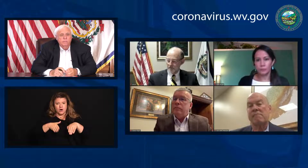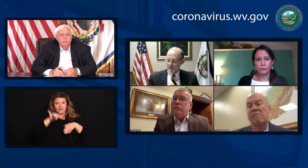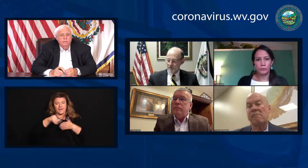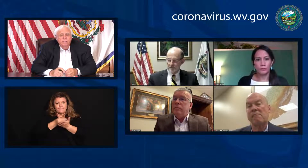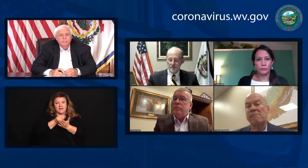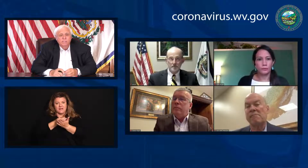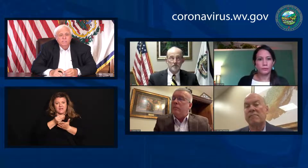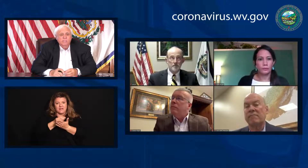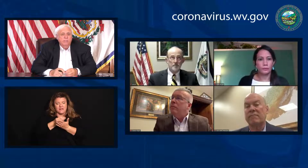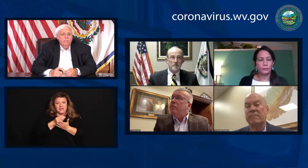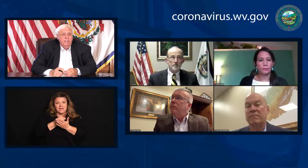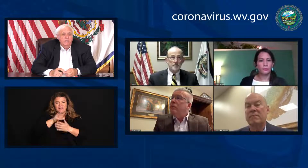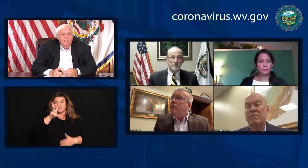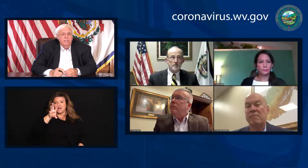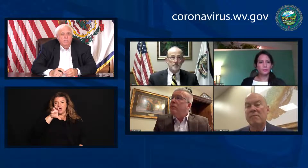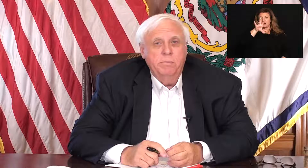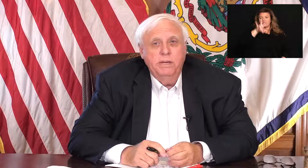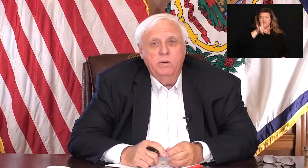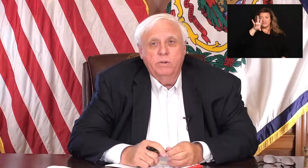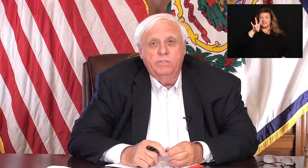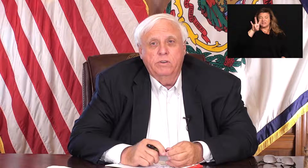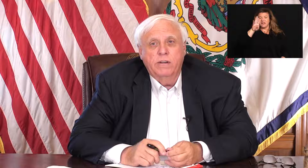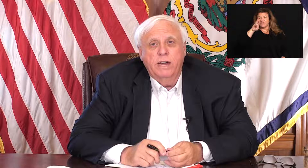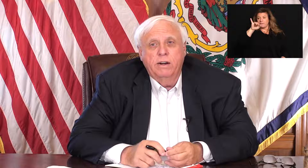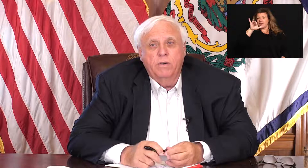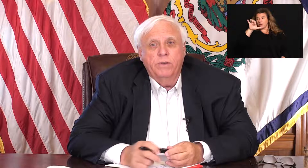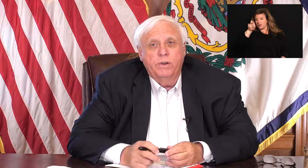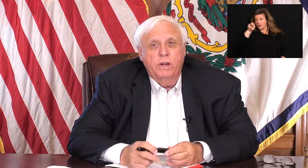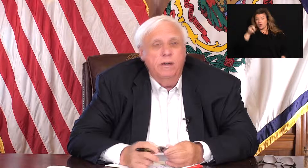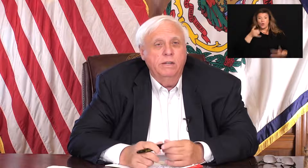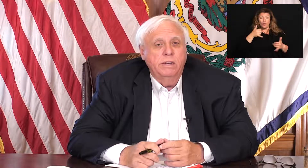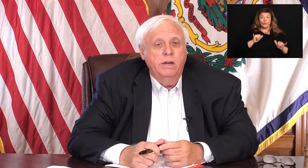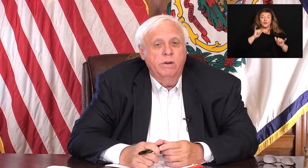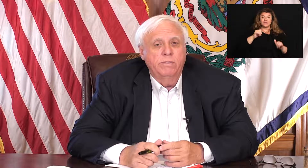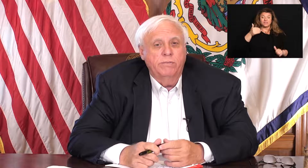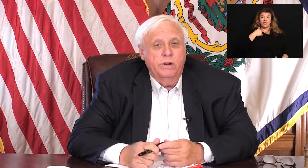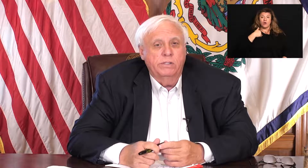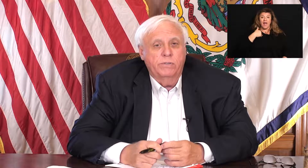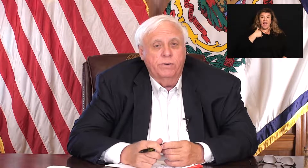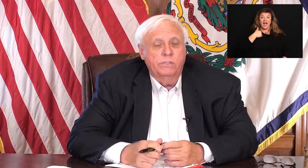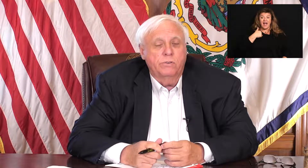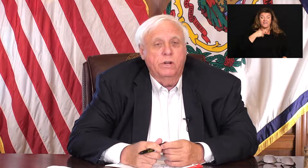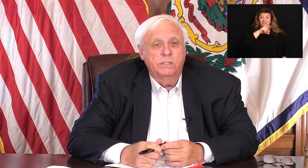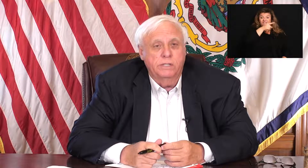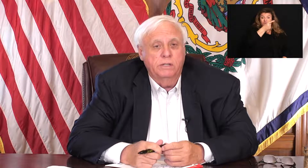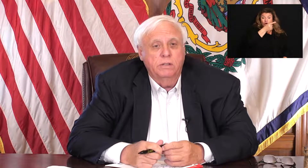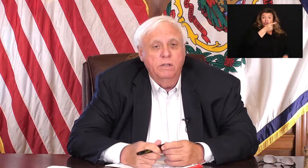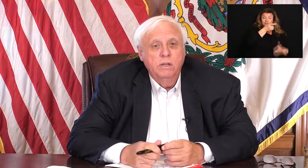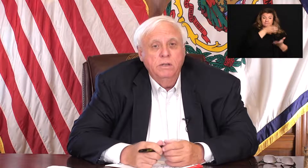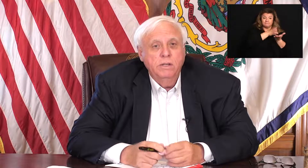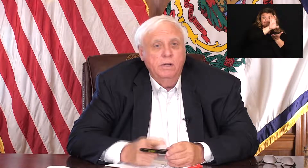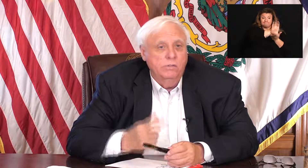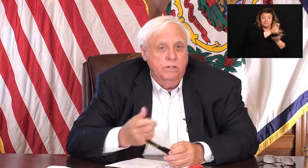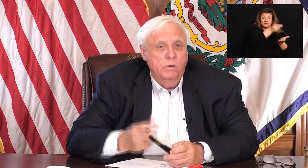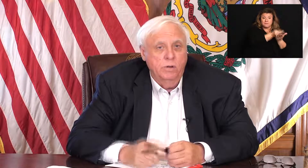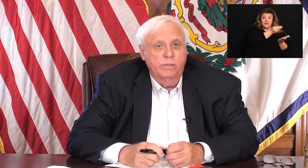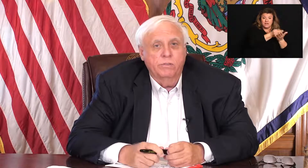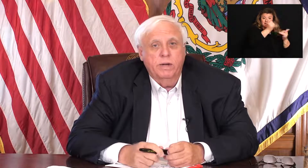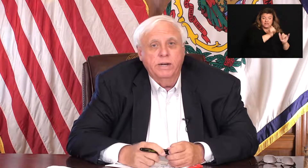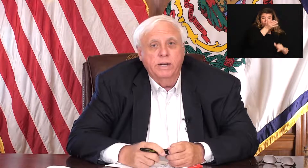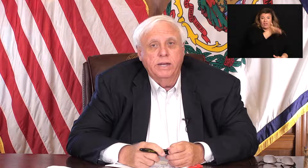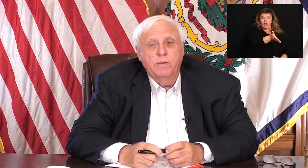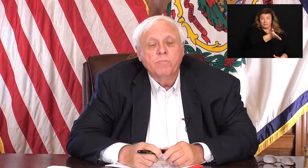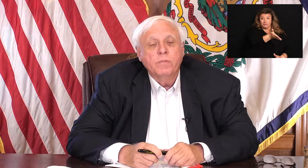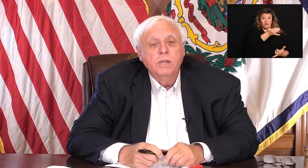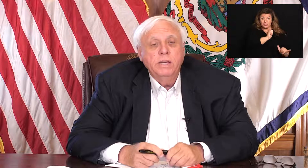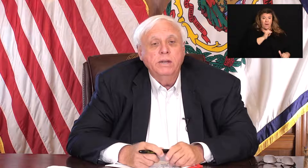It's $677 million. We've still got an awful lot, of the first tranche still with us right